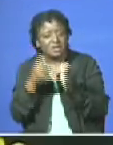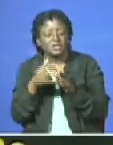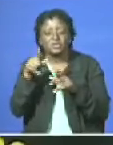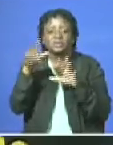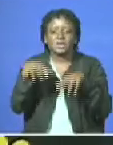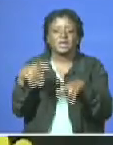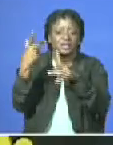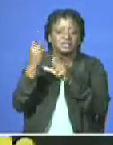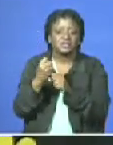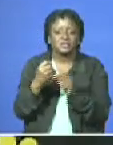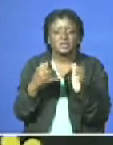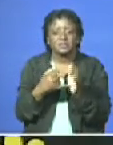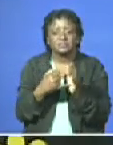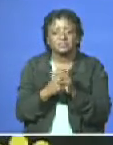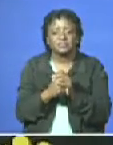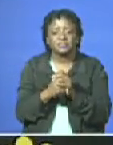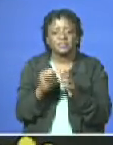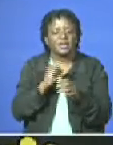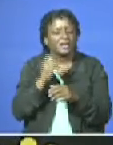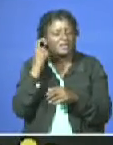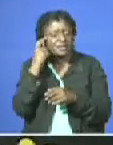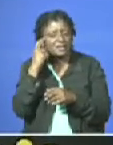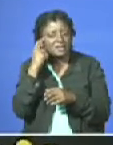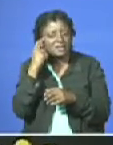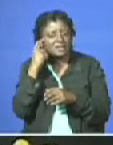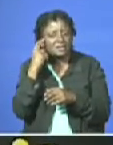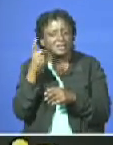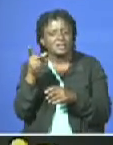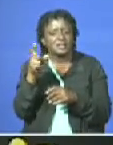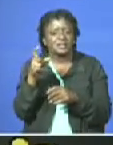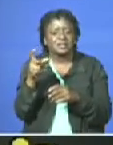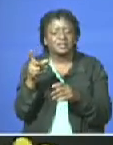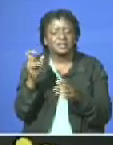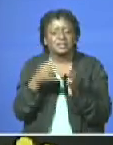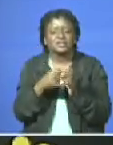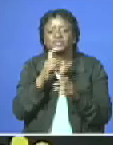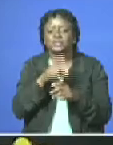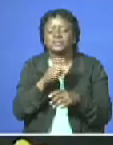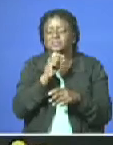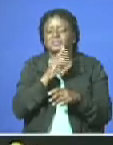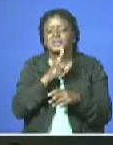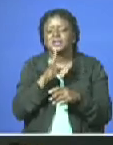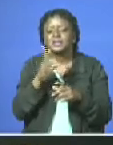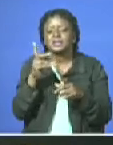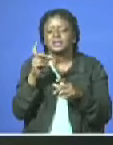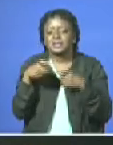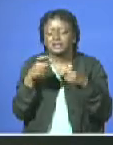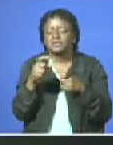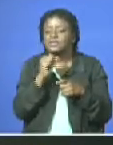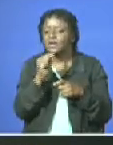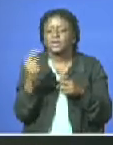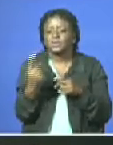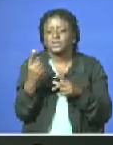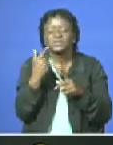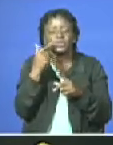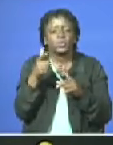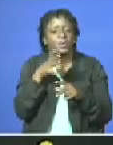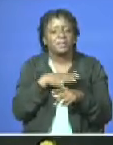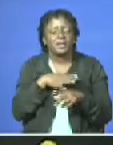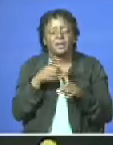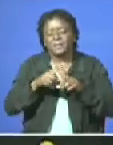it. I think it should be given not only to women, but to people in business in any event. I just think it's